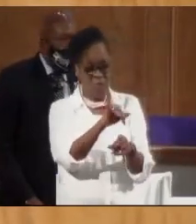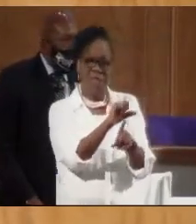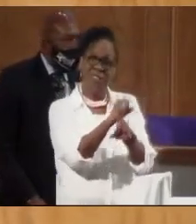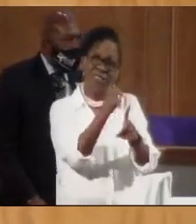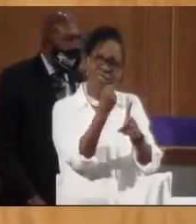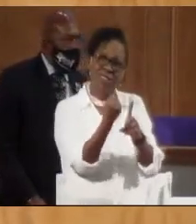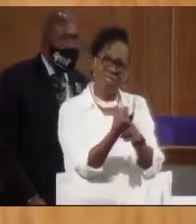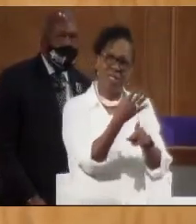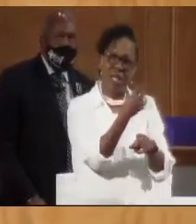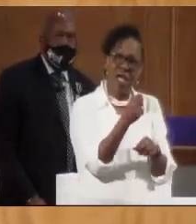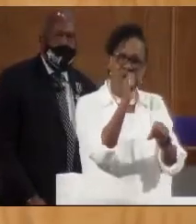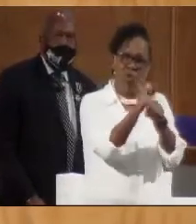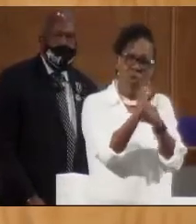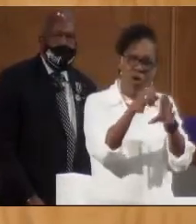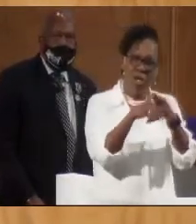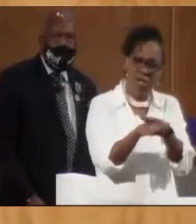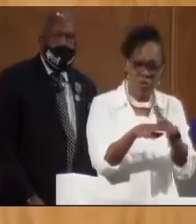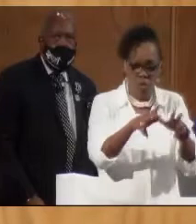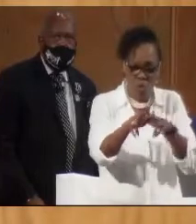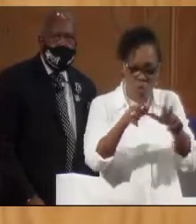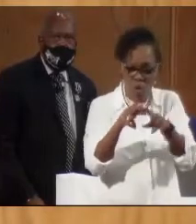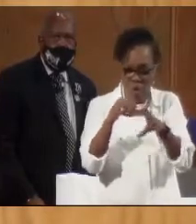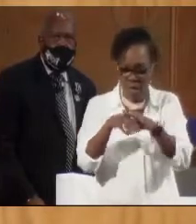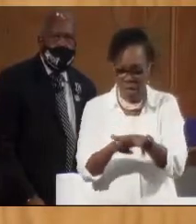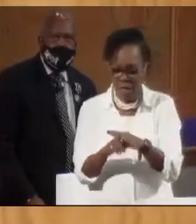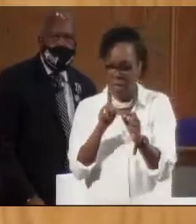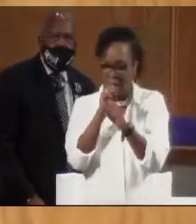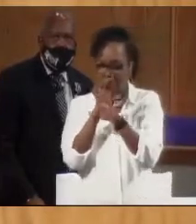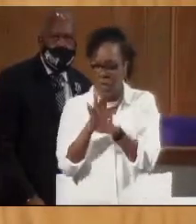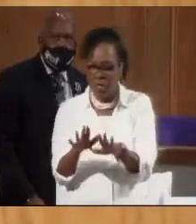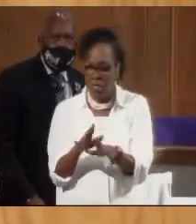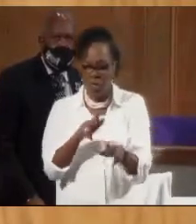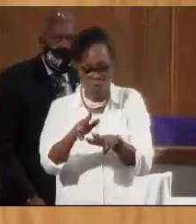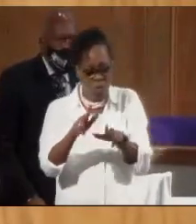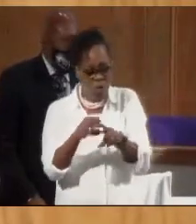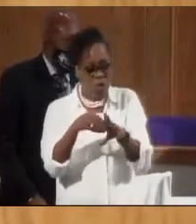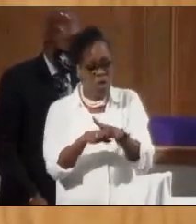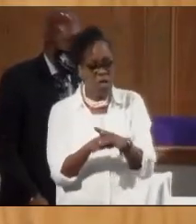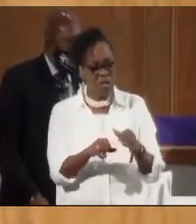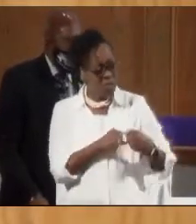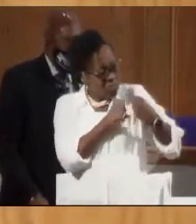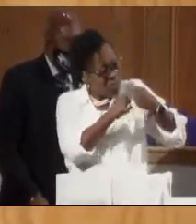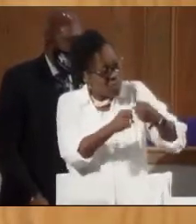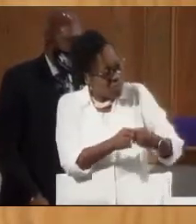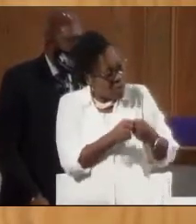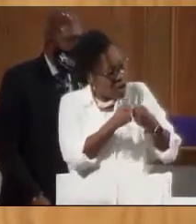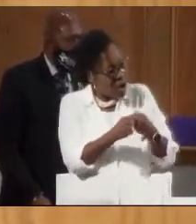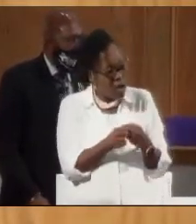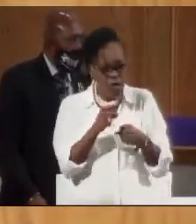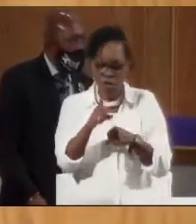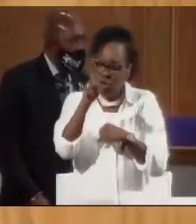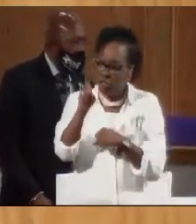with power, and walk with peace. Can I ask somebody,